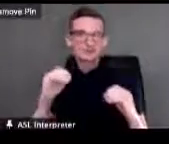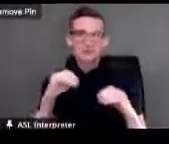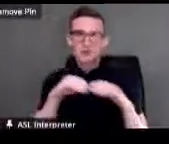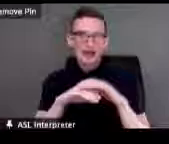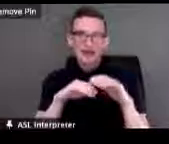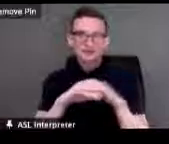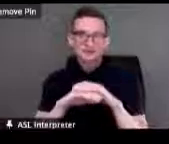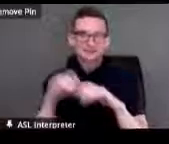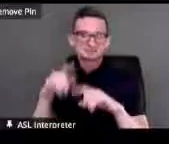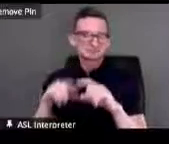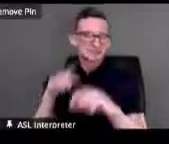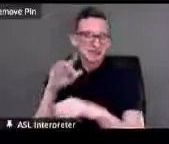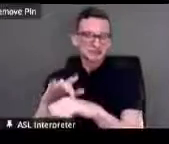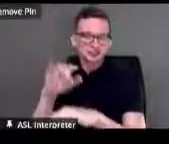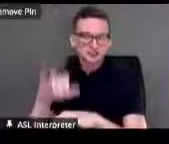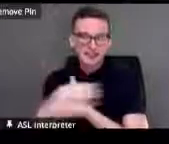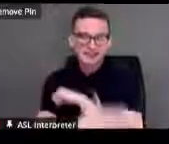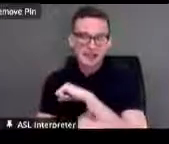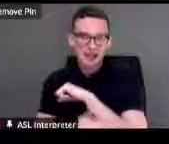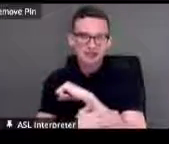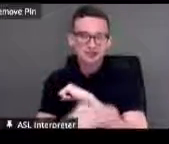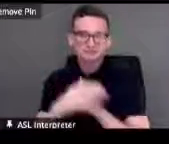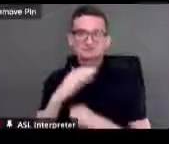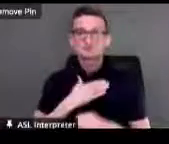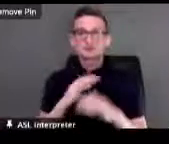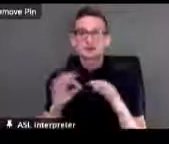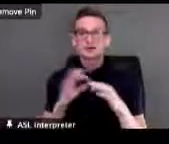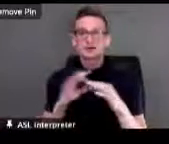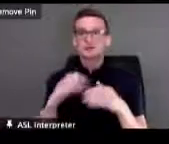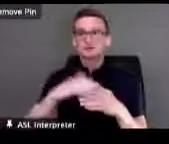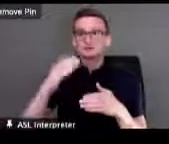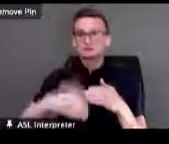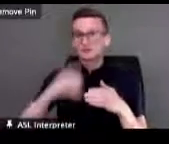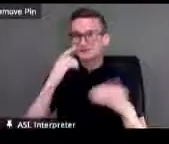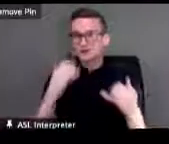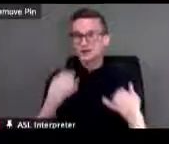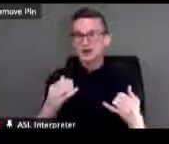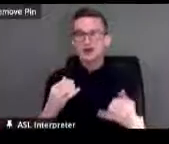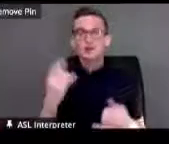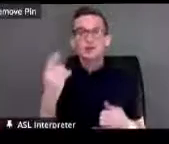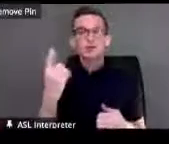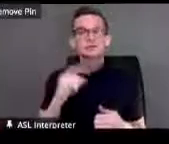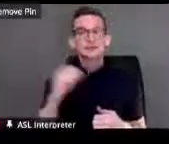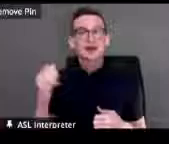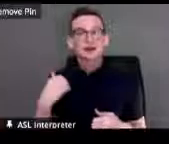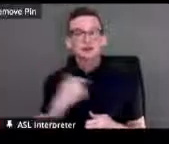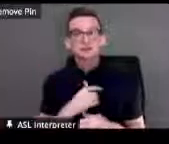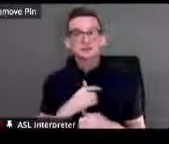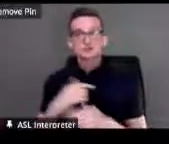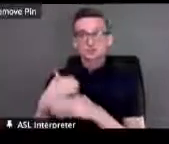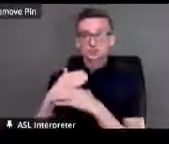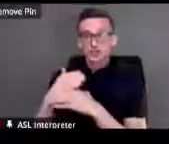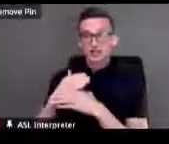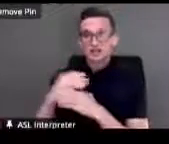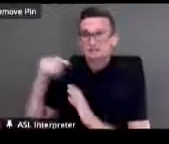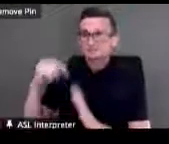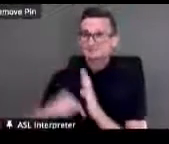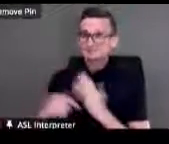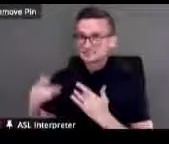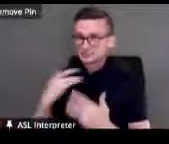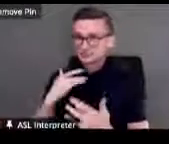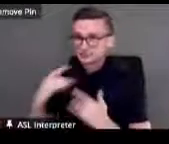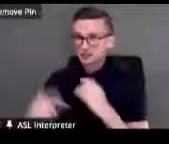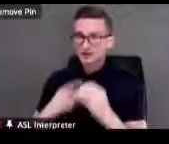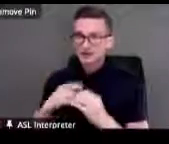counties. That's all I'll say for now. The other thing that I think we share is a deep concern about fire and forest